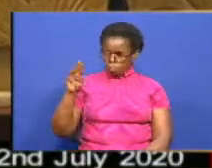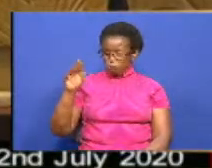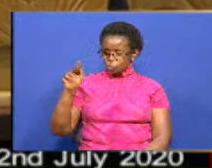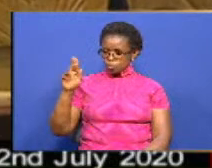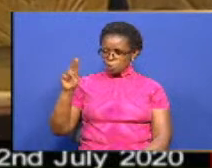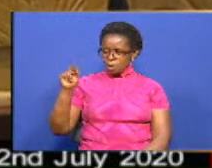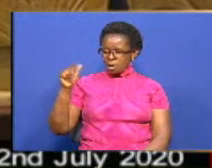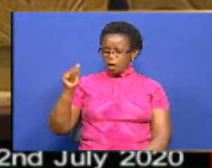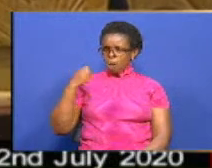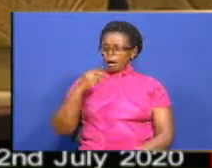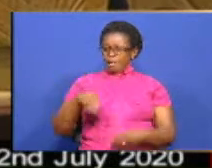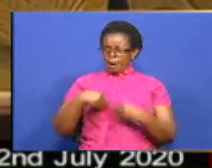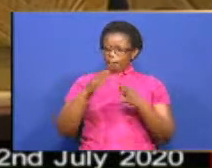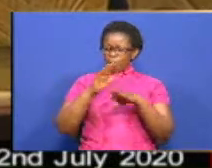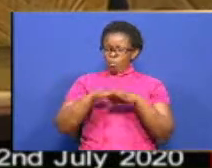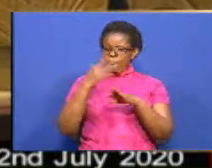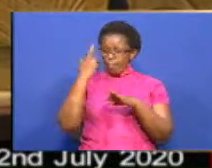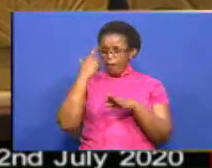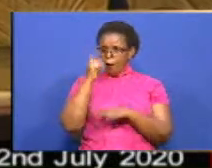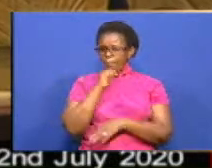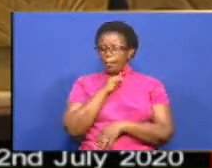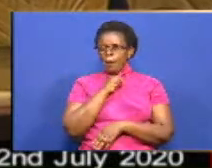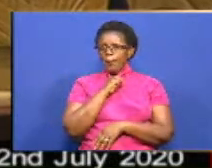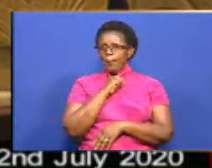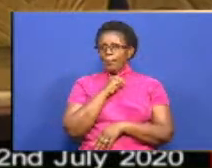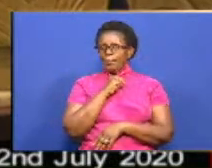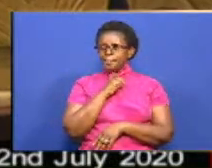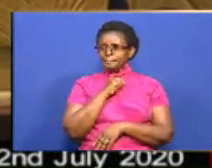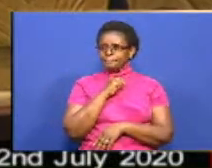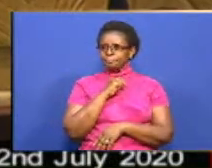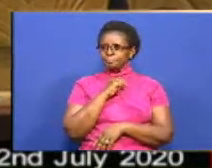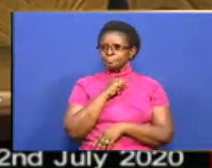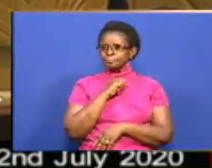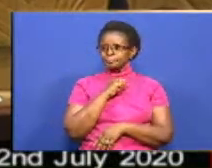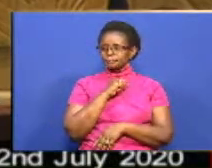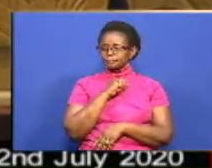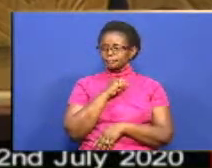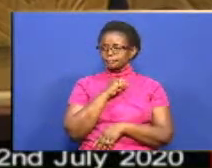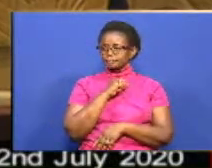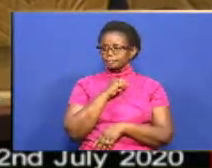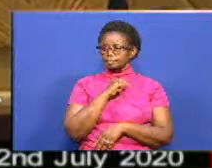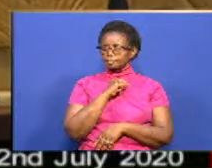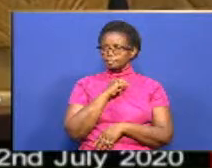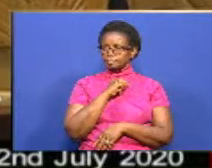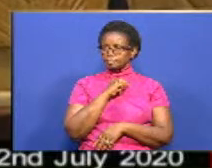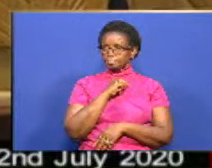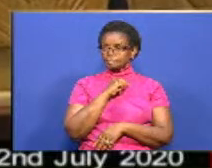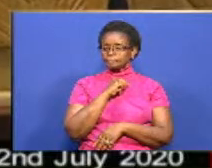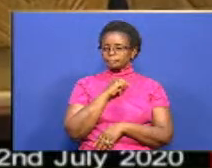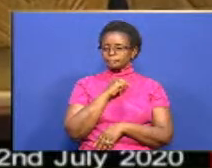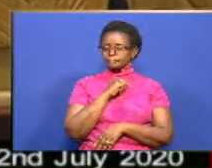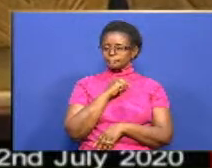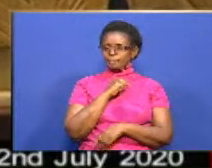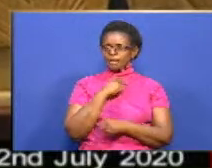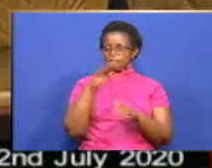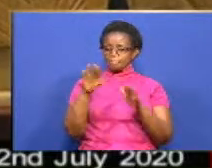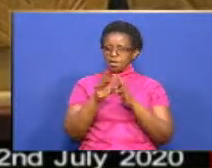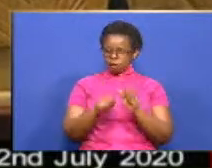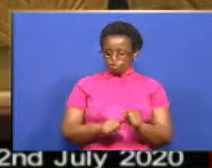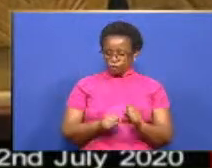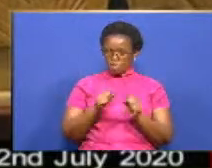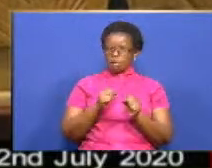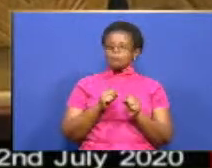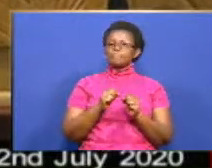reasons, and because the committee doesn't have a chairperson, the vice chair, who is the majority whip,